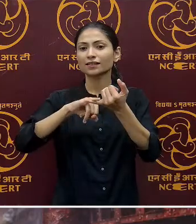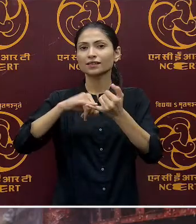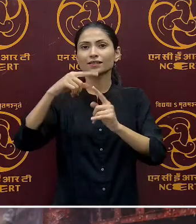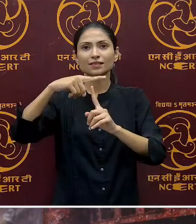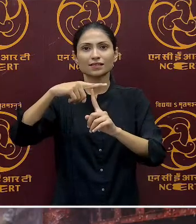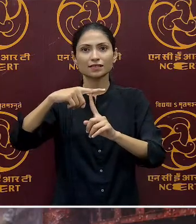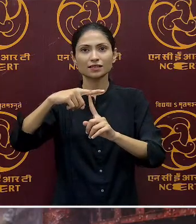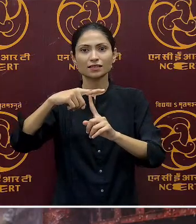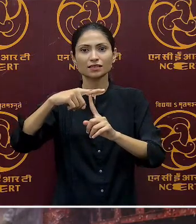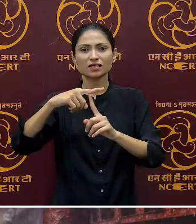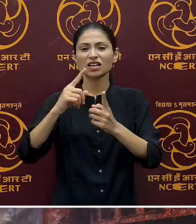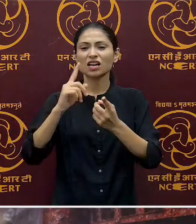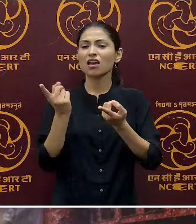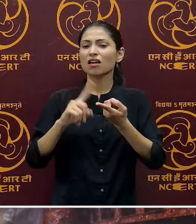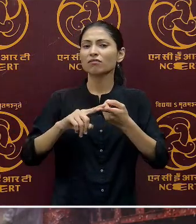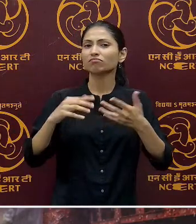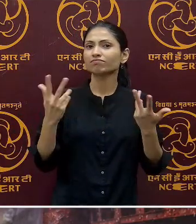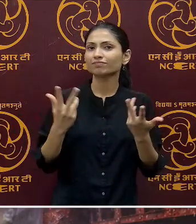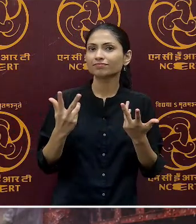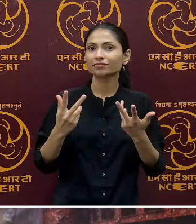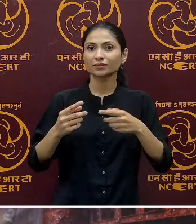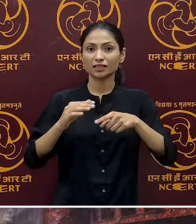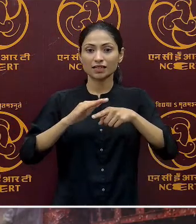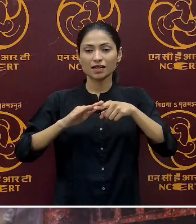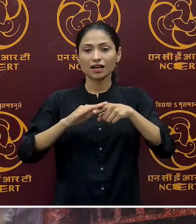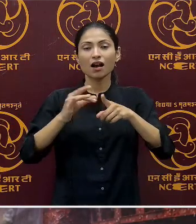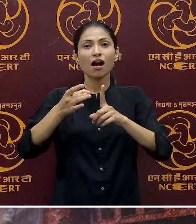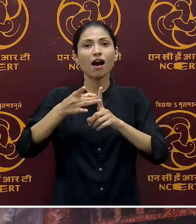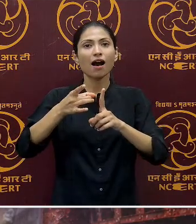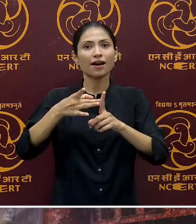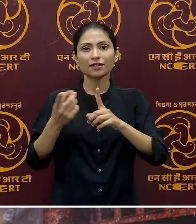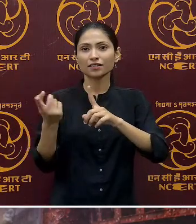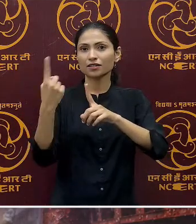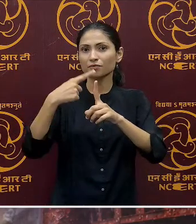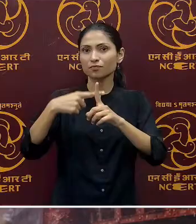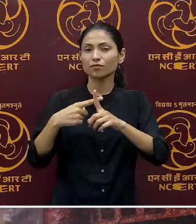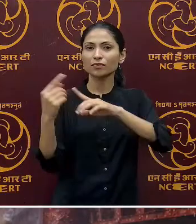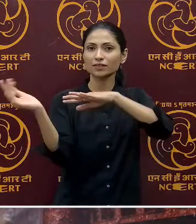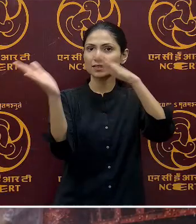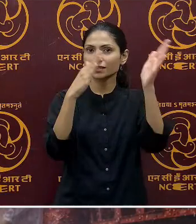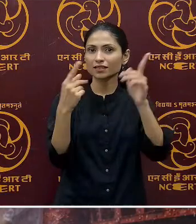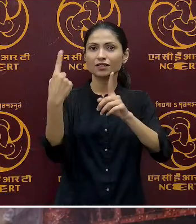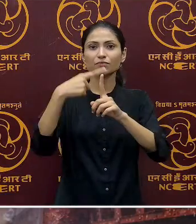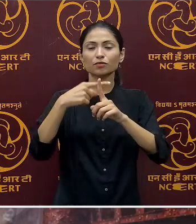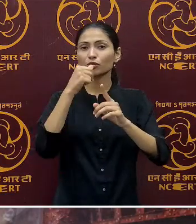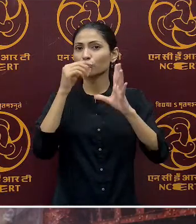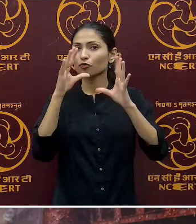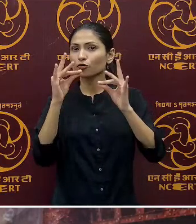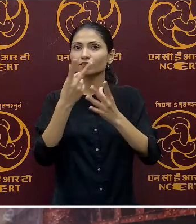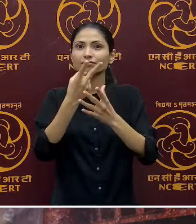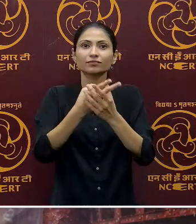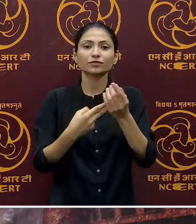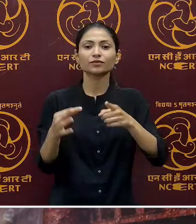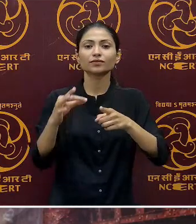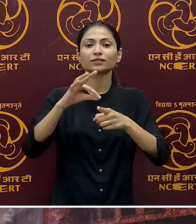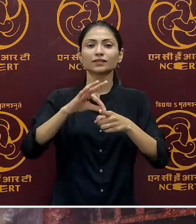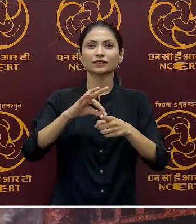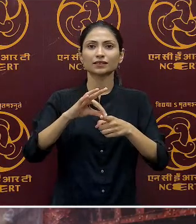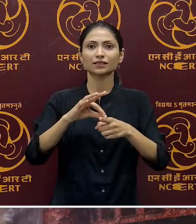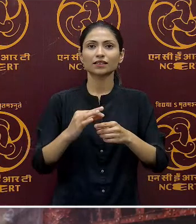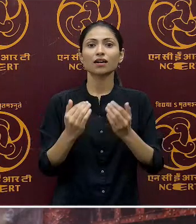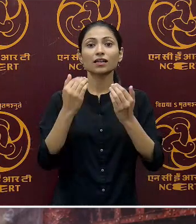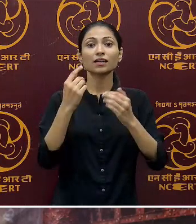comes in contact with both air and water, not only water and not only air. And when we click on this